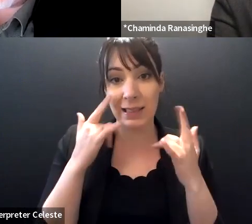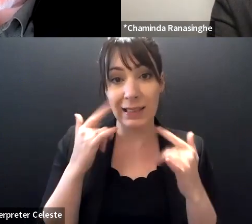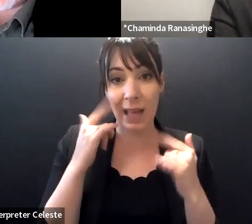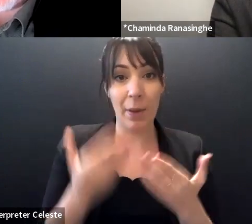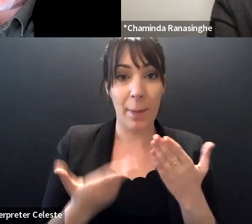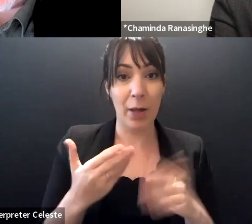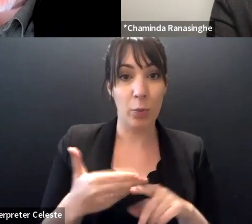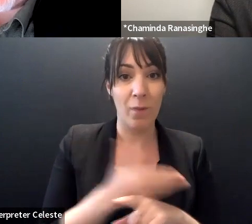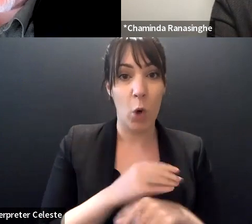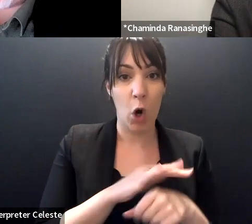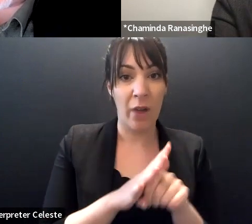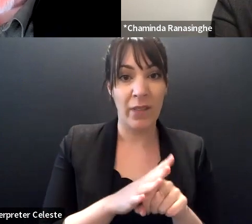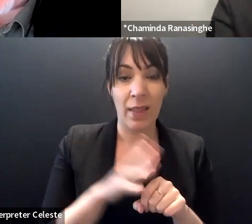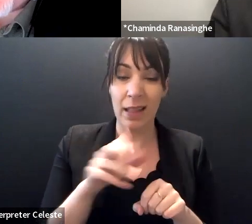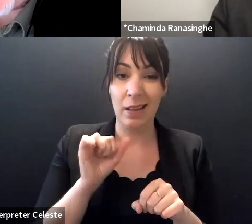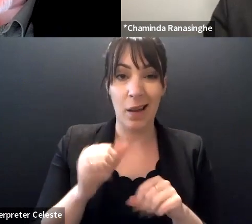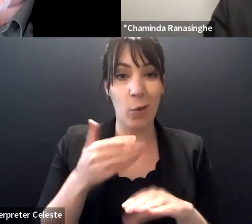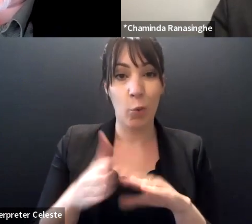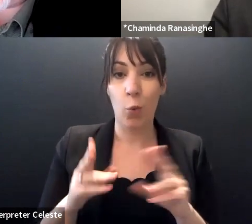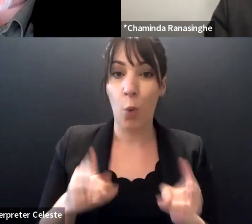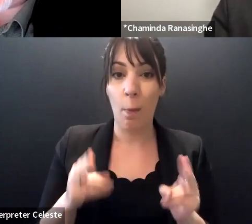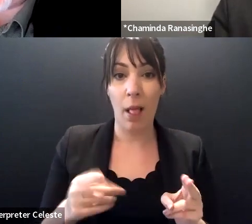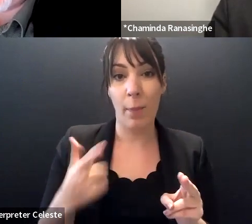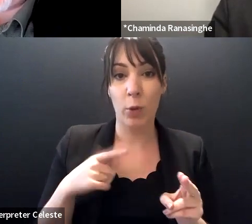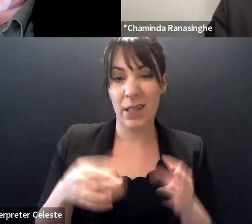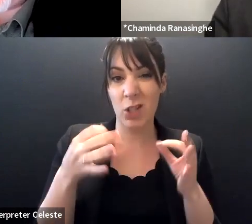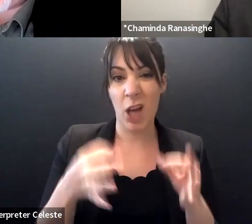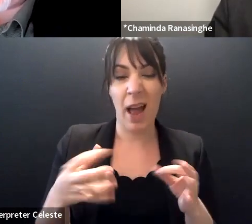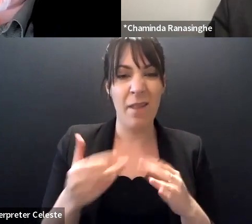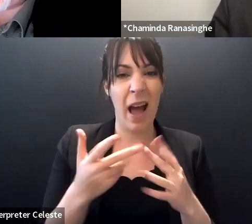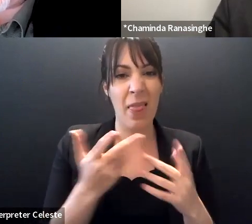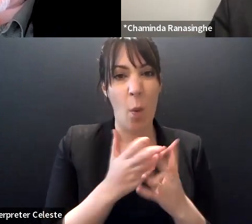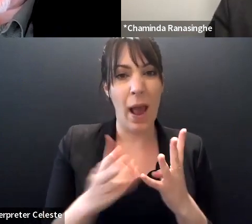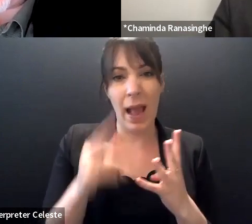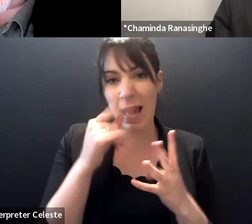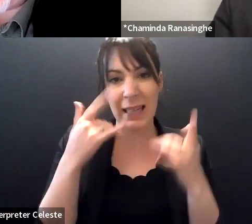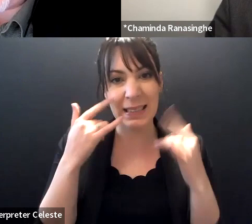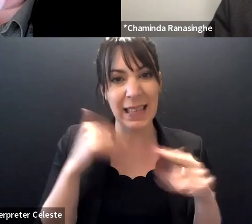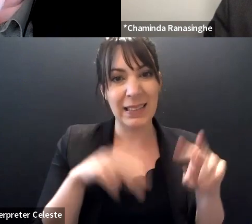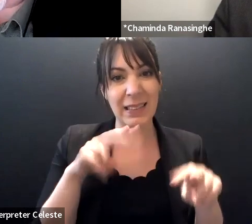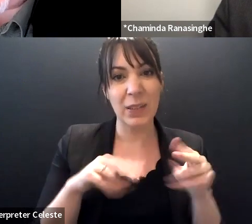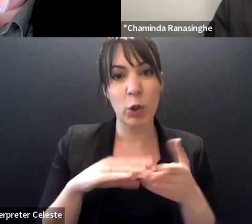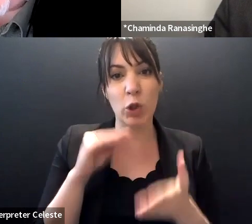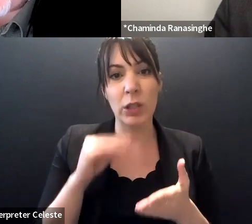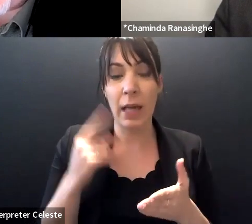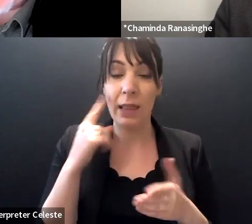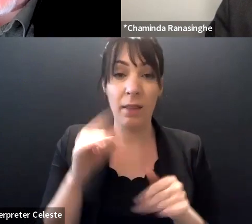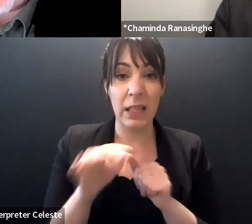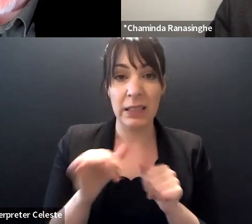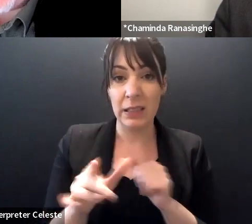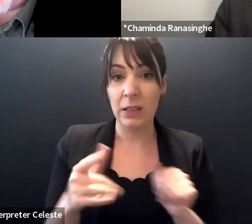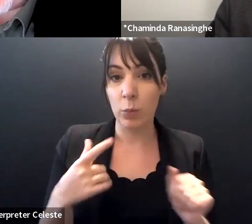to COVID, and that's their new norm. There's other ways of assessing students, and I think, you know, some spaces like that is fantastic, because